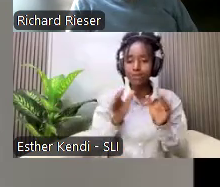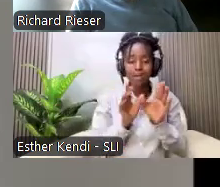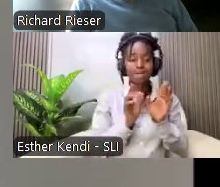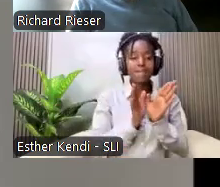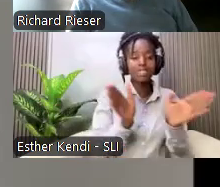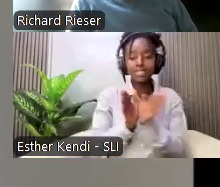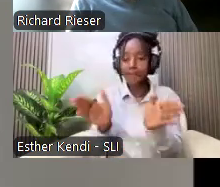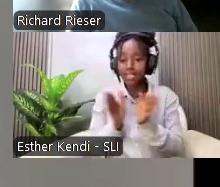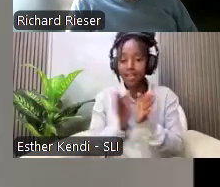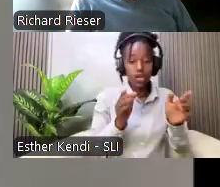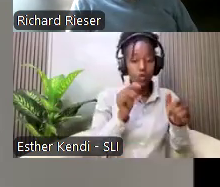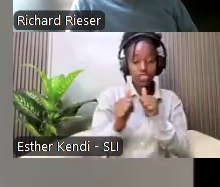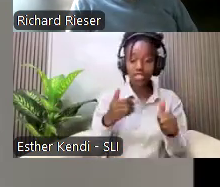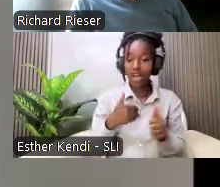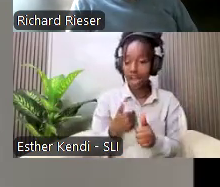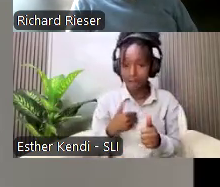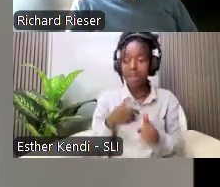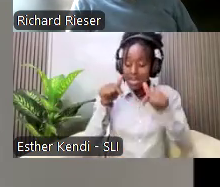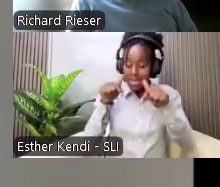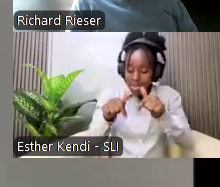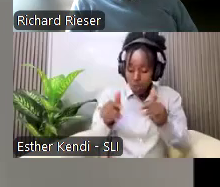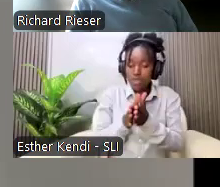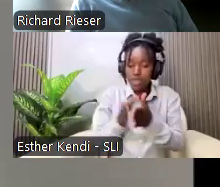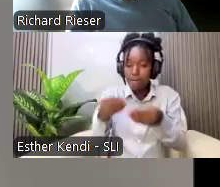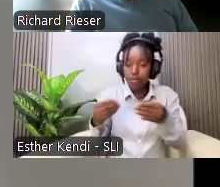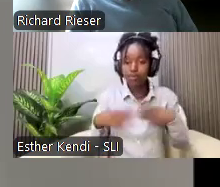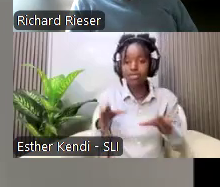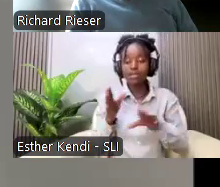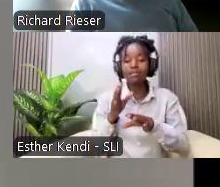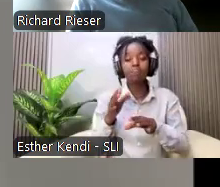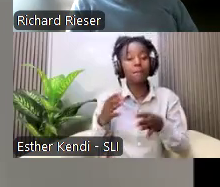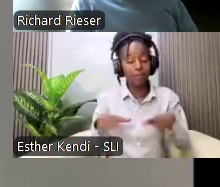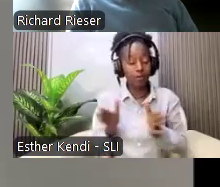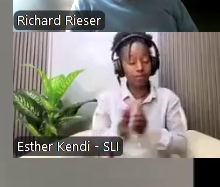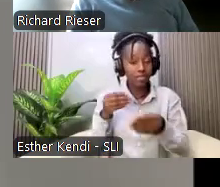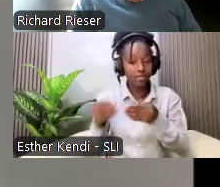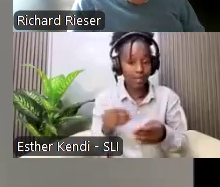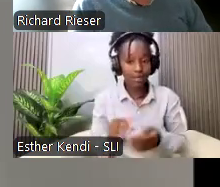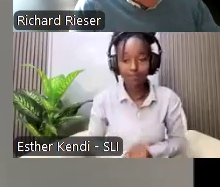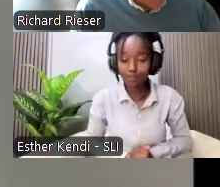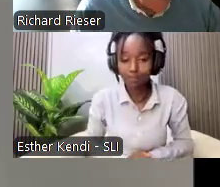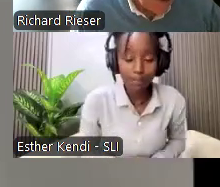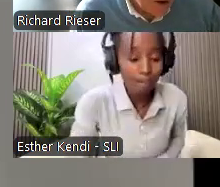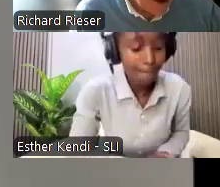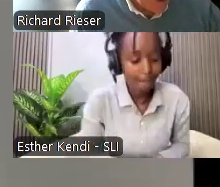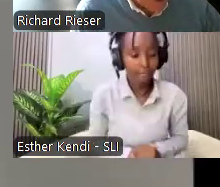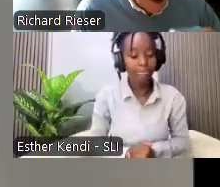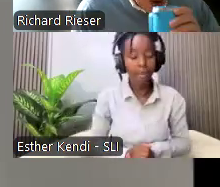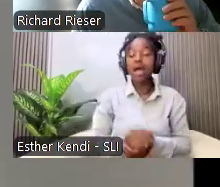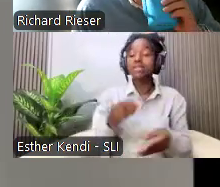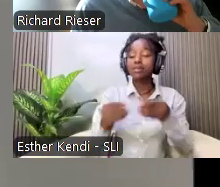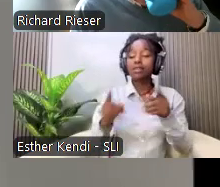our disabled communities. Disability intersects with race, gender, socioeconomic background, and other aspects